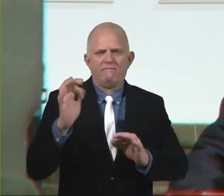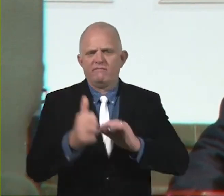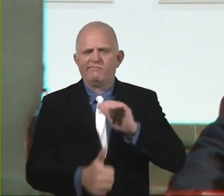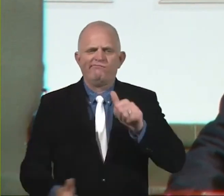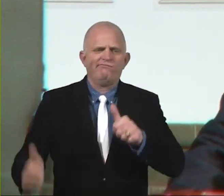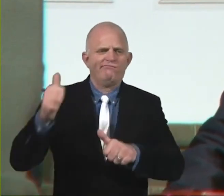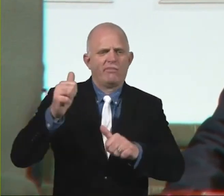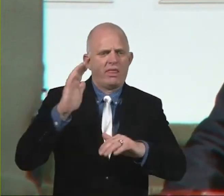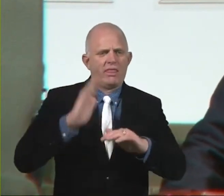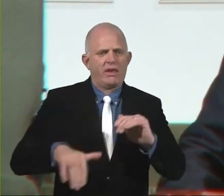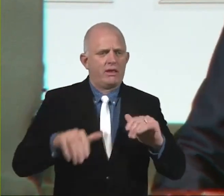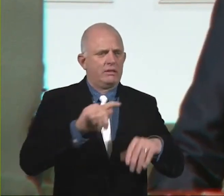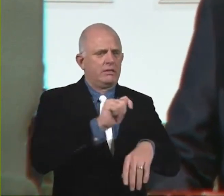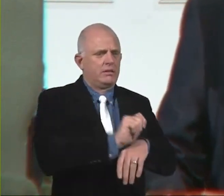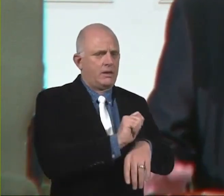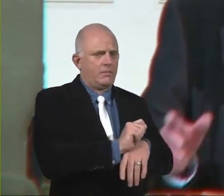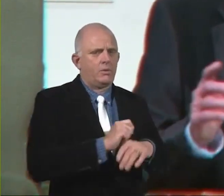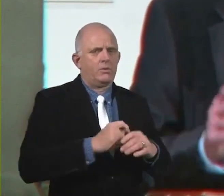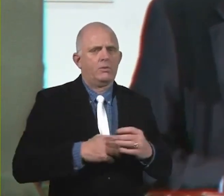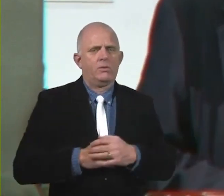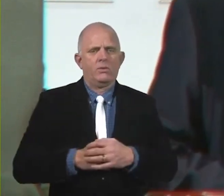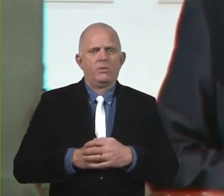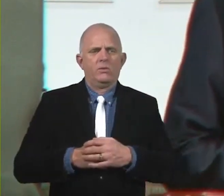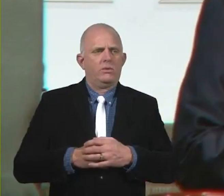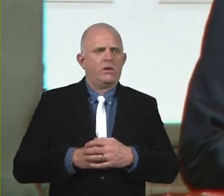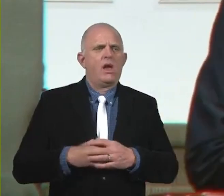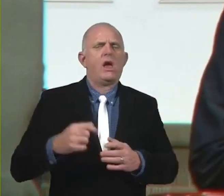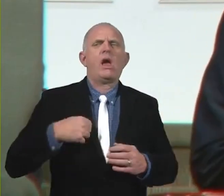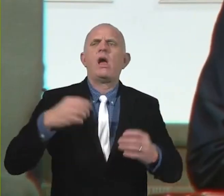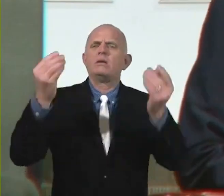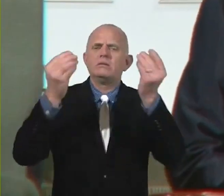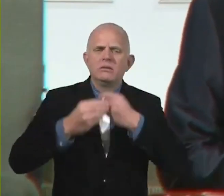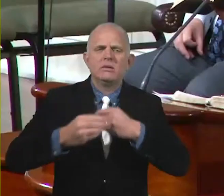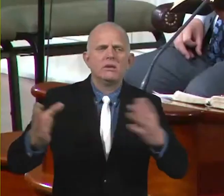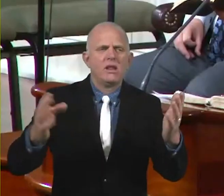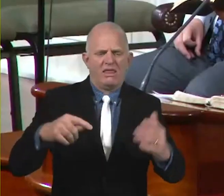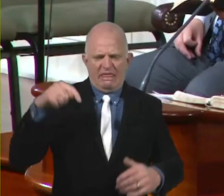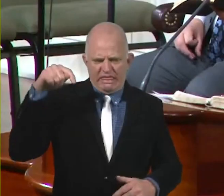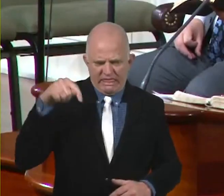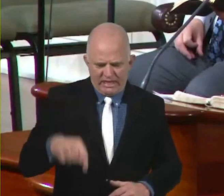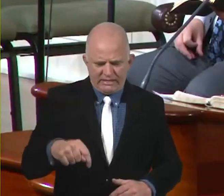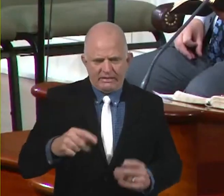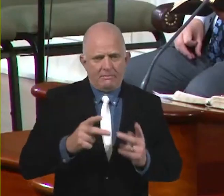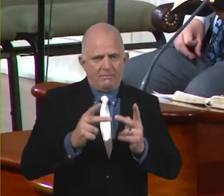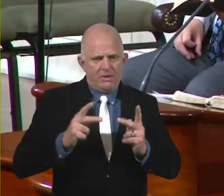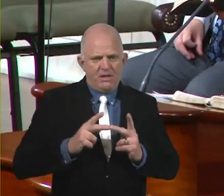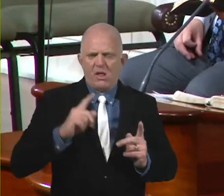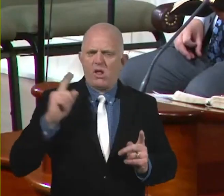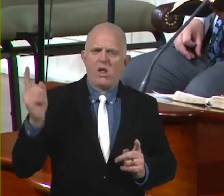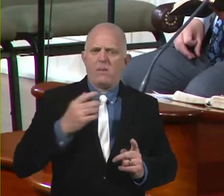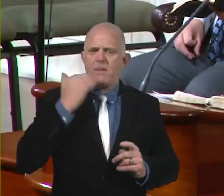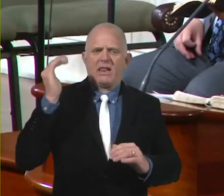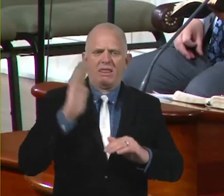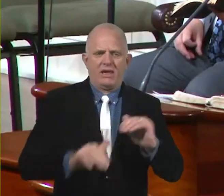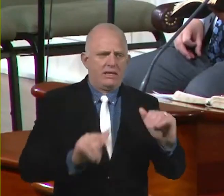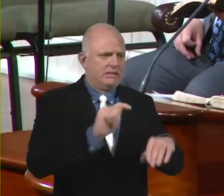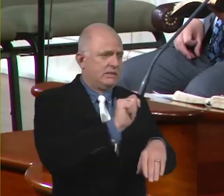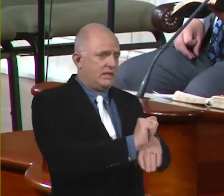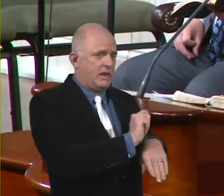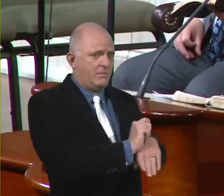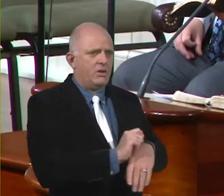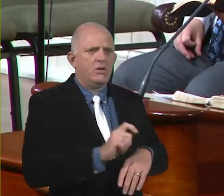temple. But I say unto you that in this place is one greater than the temple.